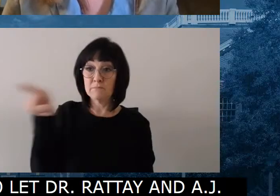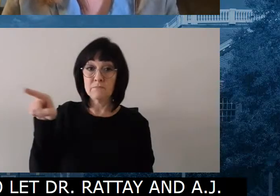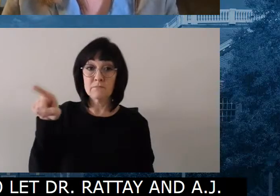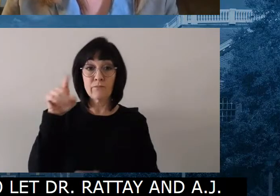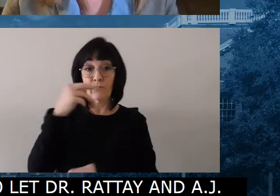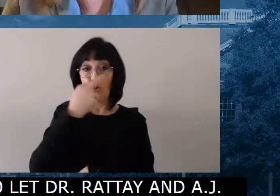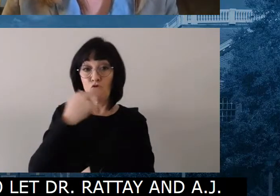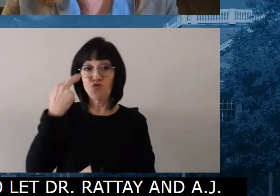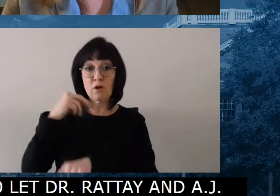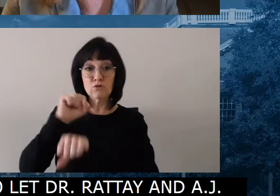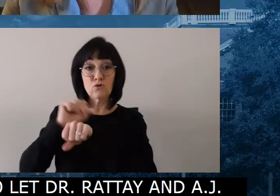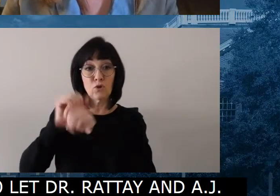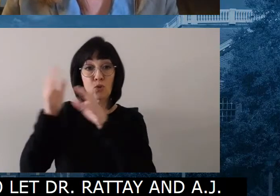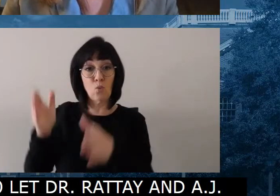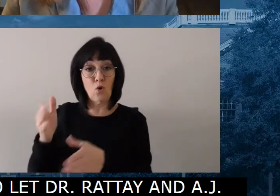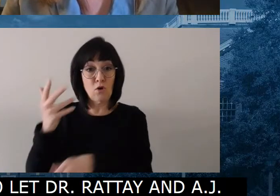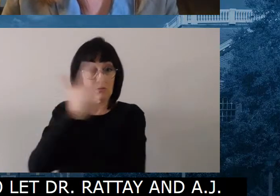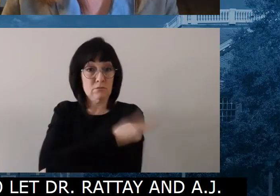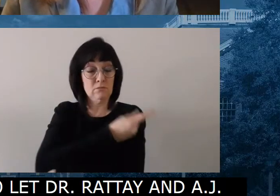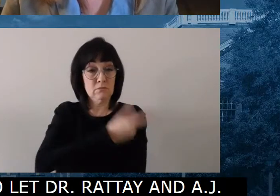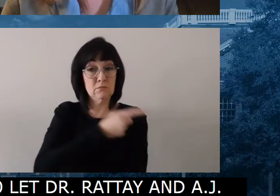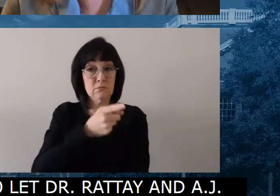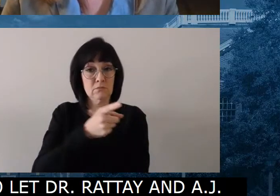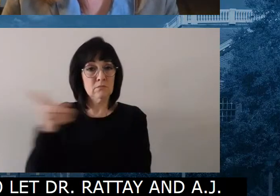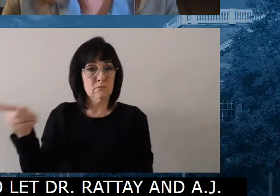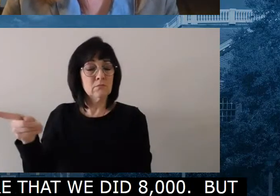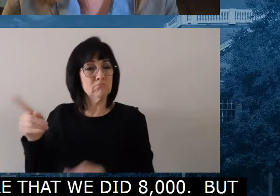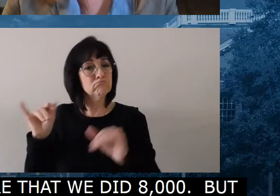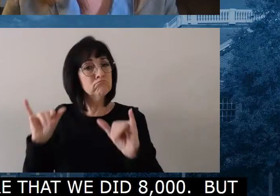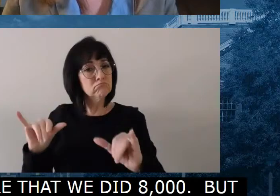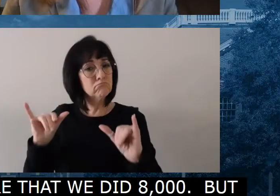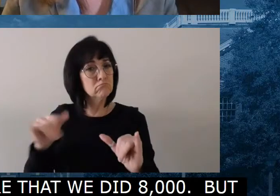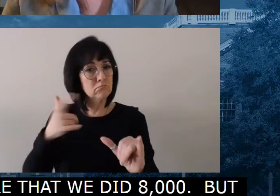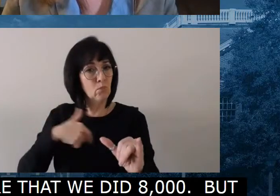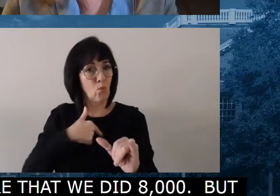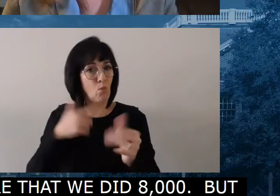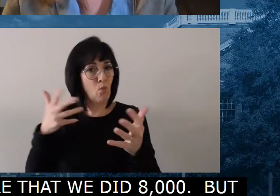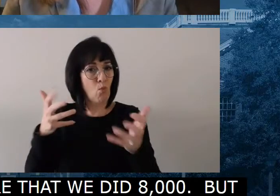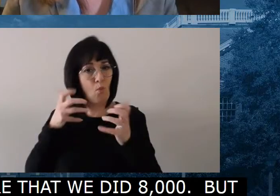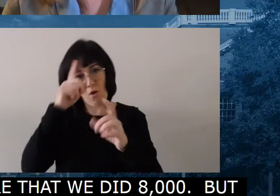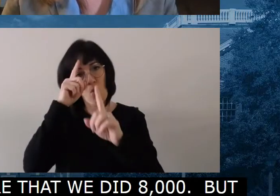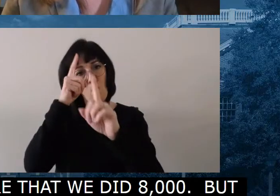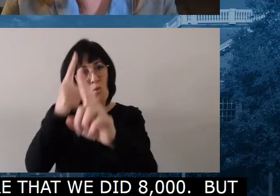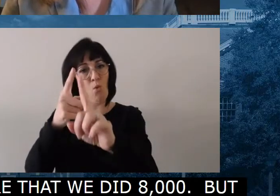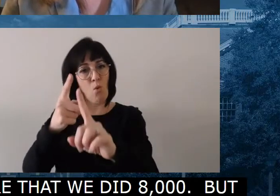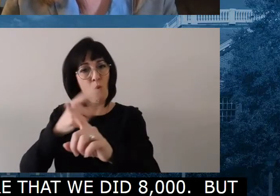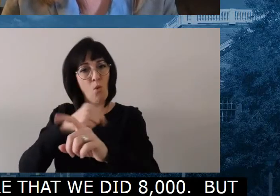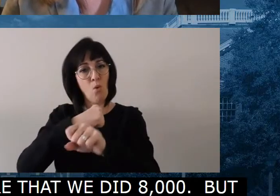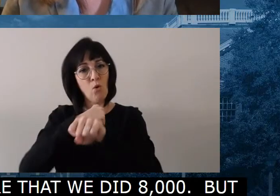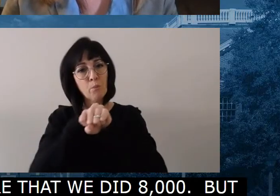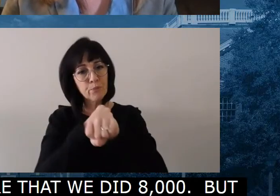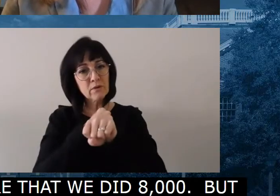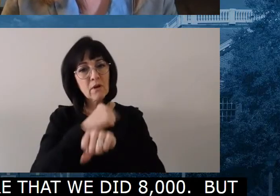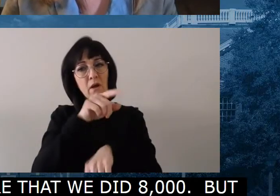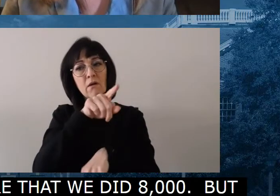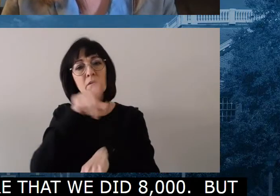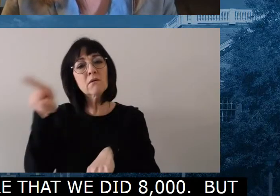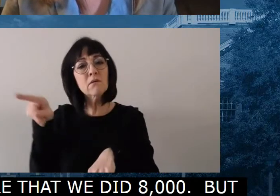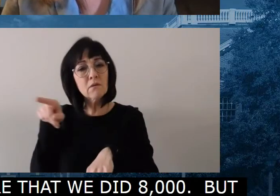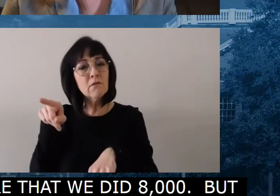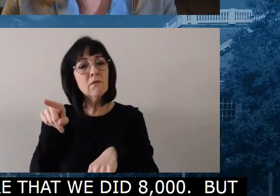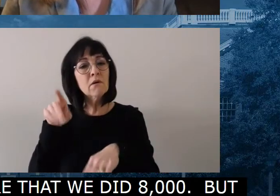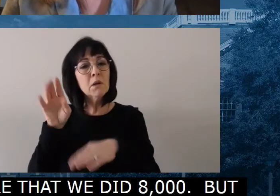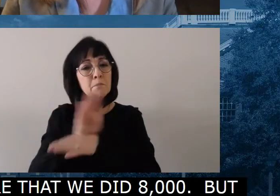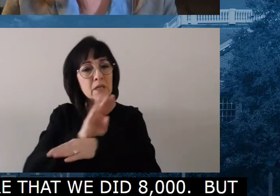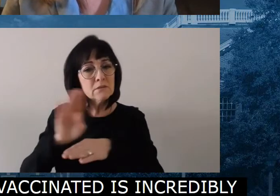important to our efforts to protect those businesses, to protect these employees, and to protect